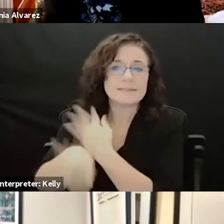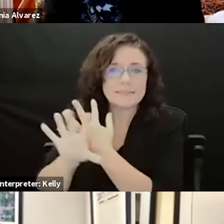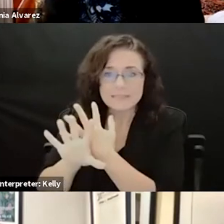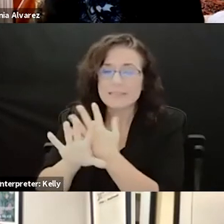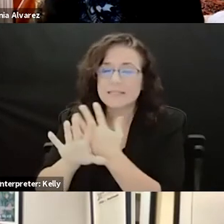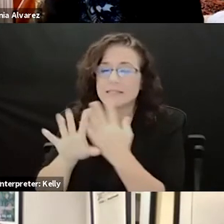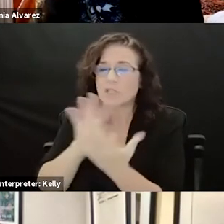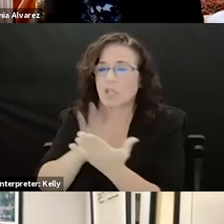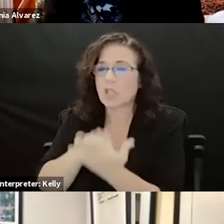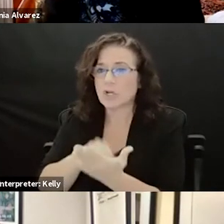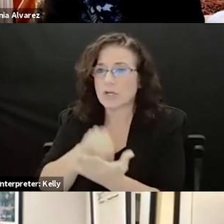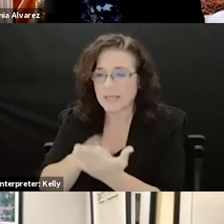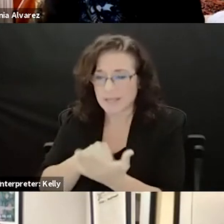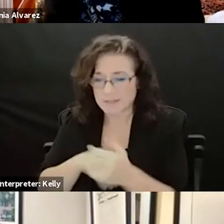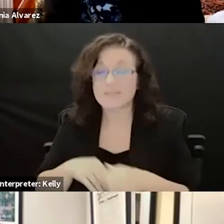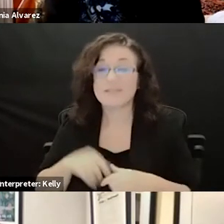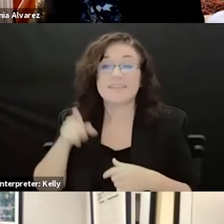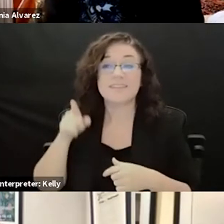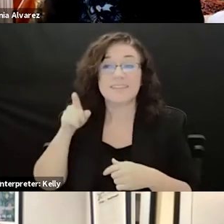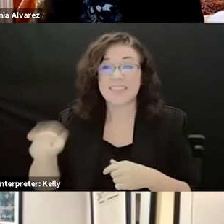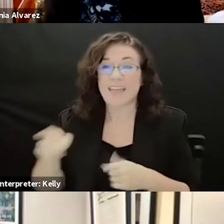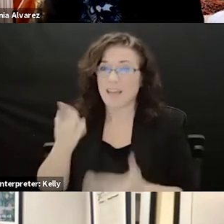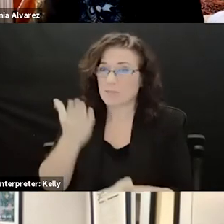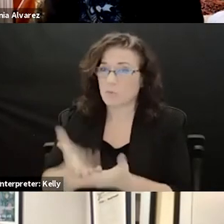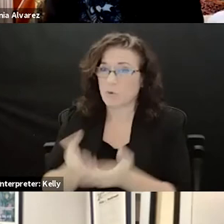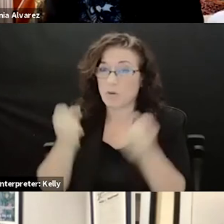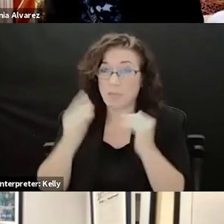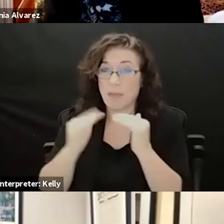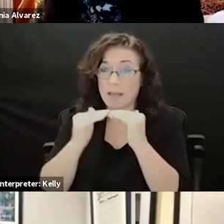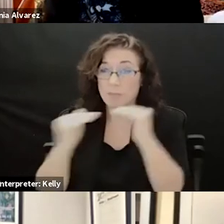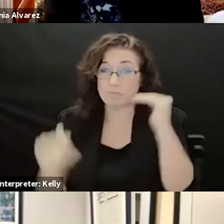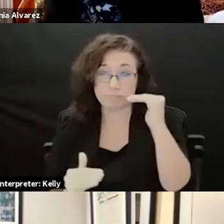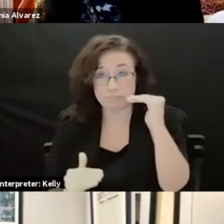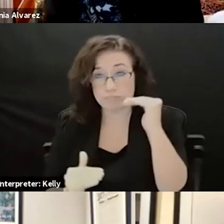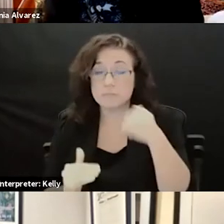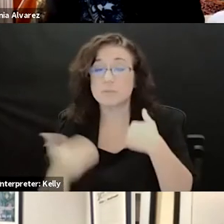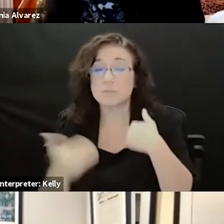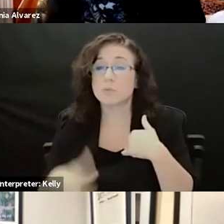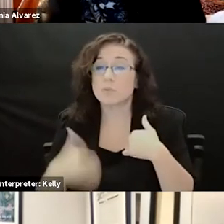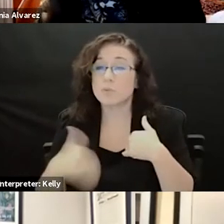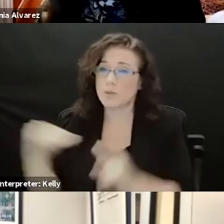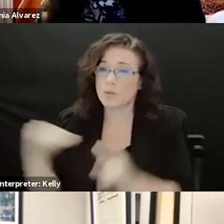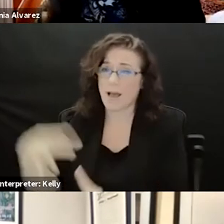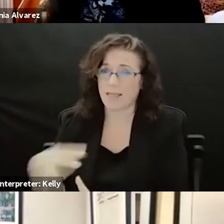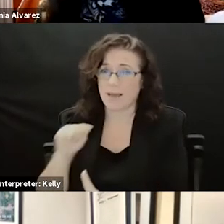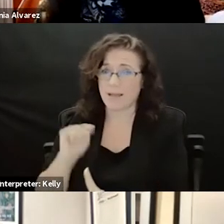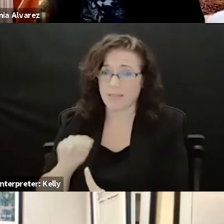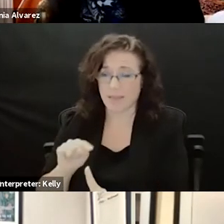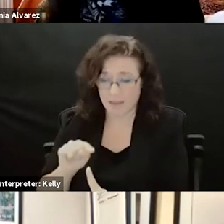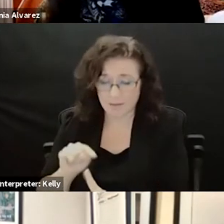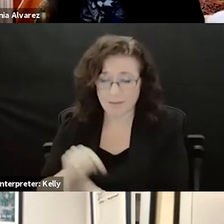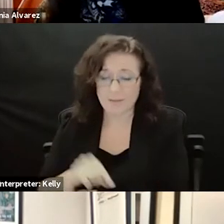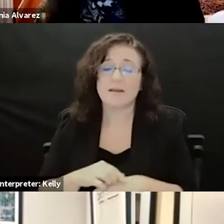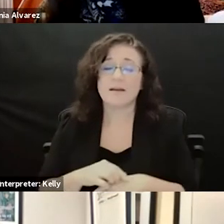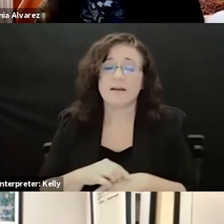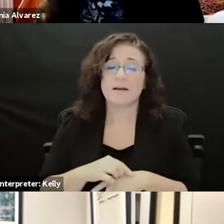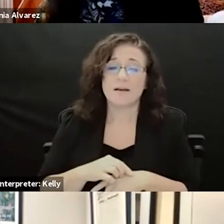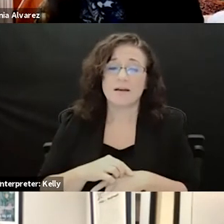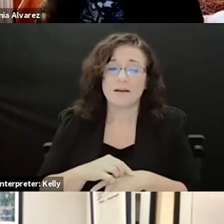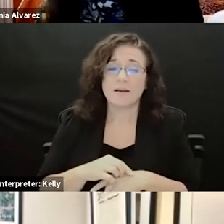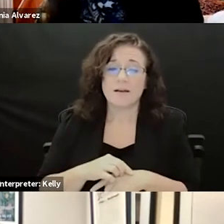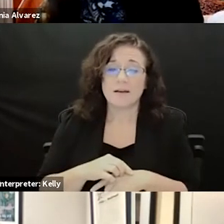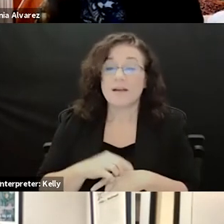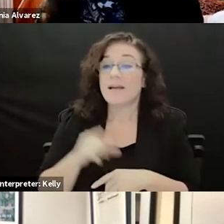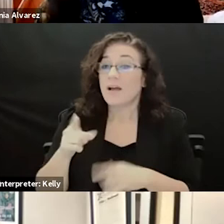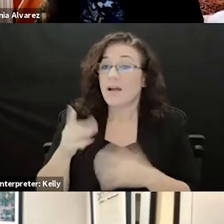highlighted many inequalities in our education system and no more is it shown than with the amount of f's our youth have received in this midterm